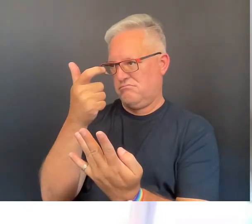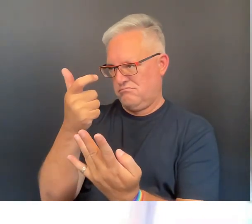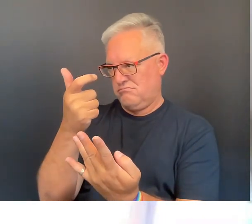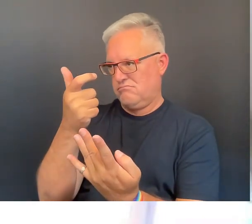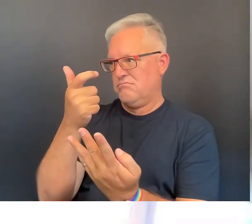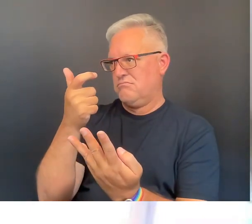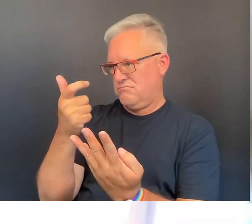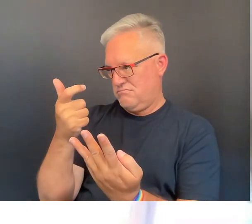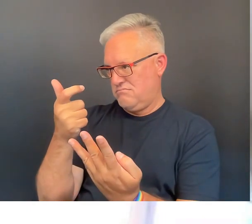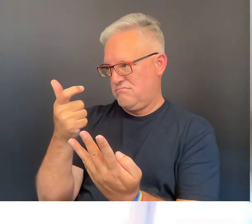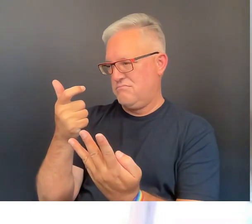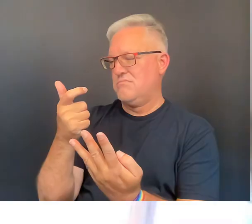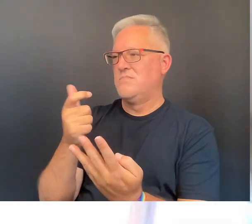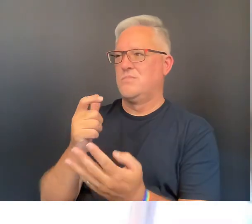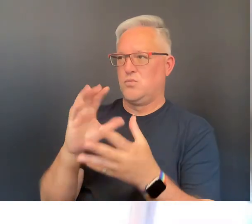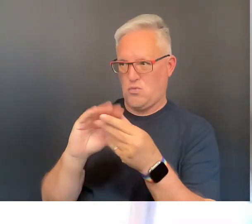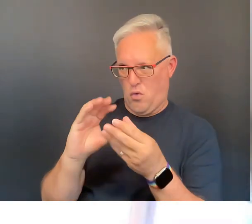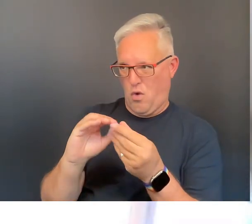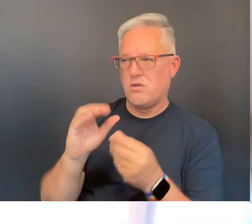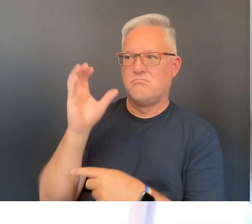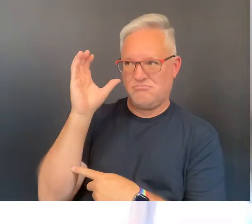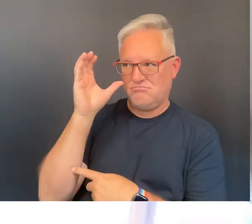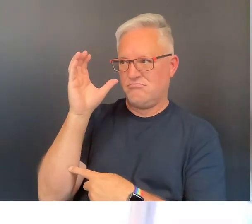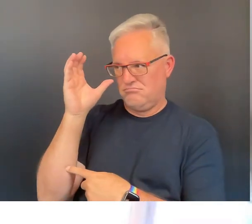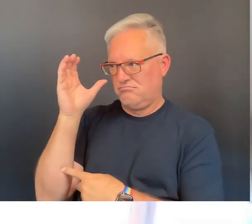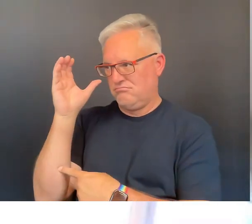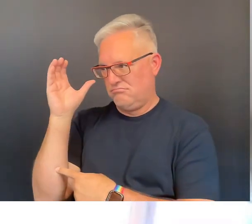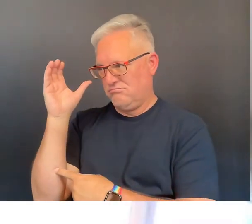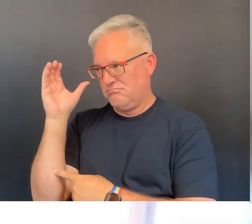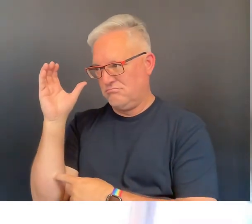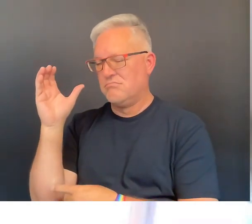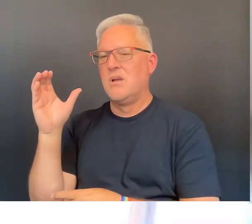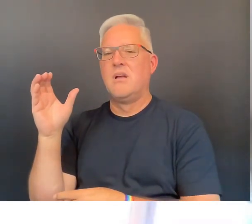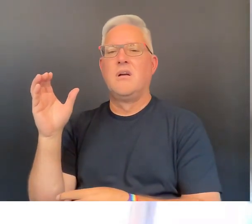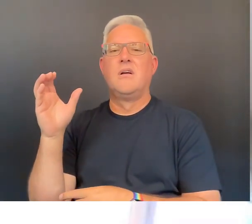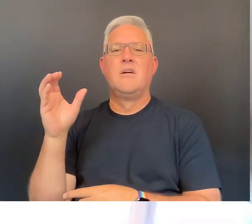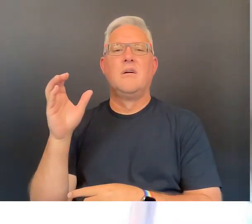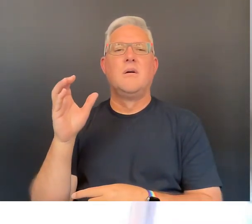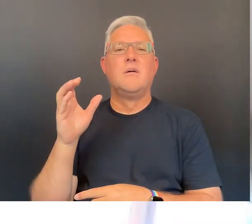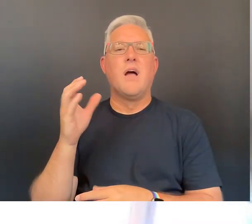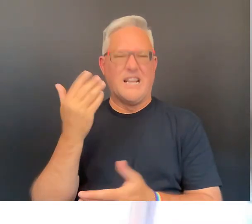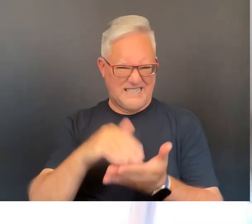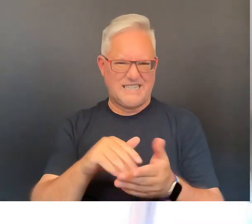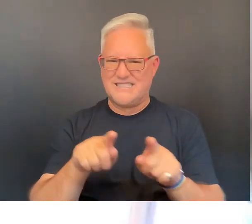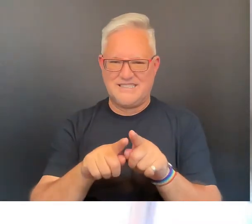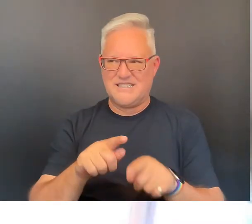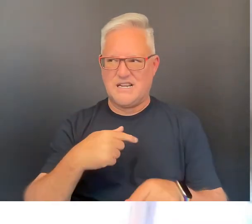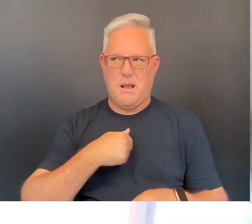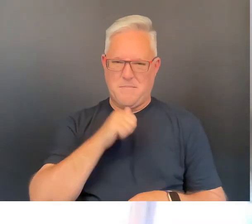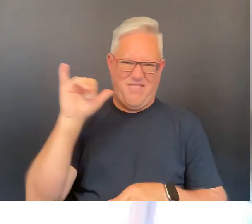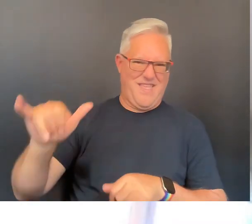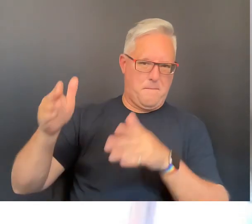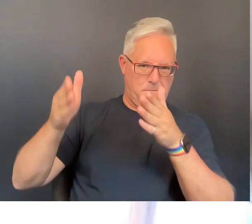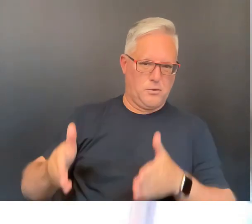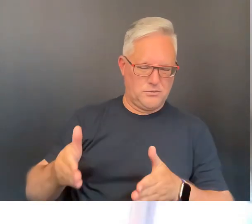person while you're talking, like you're not that person.